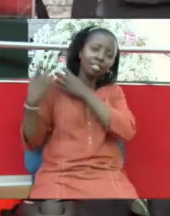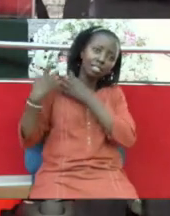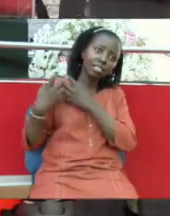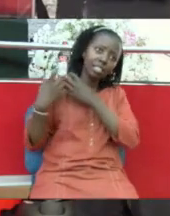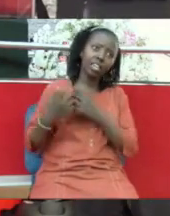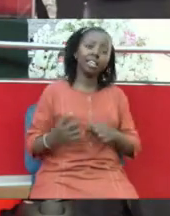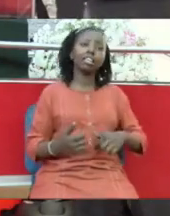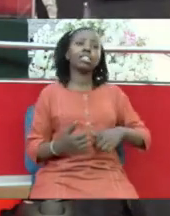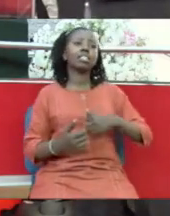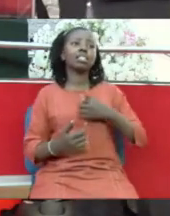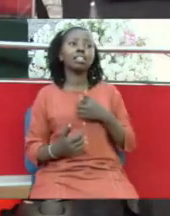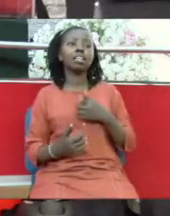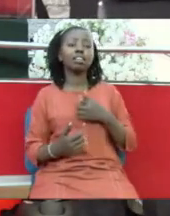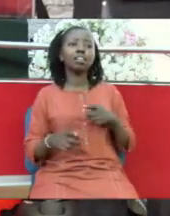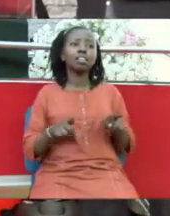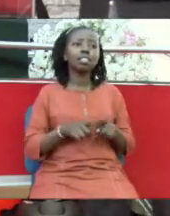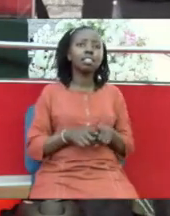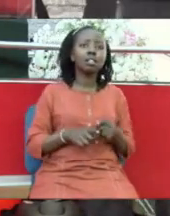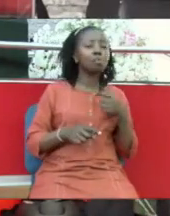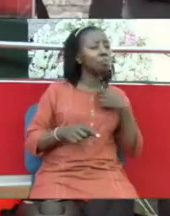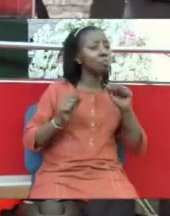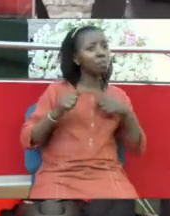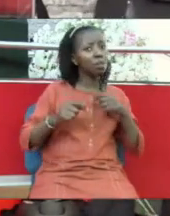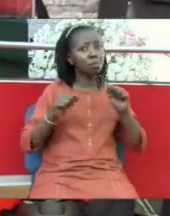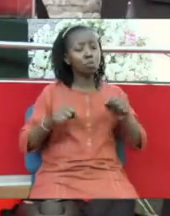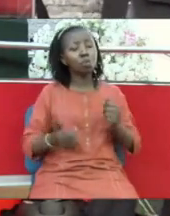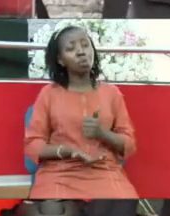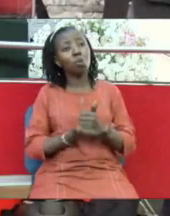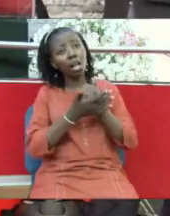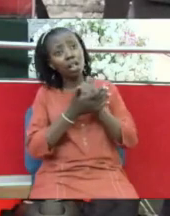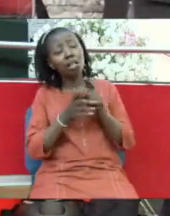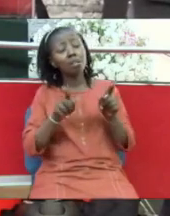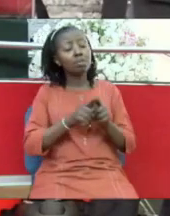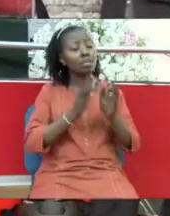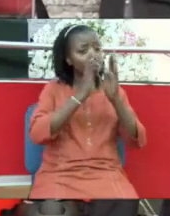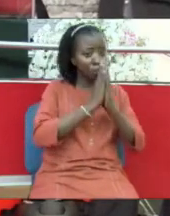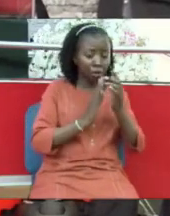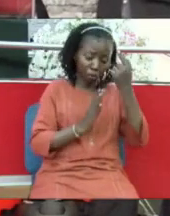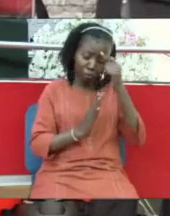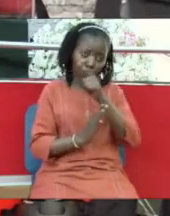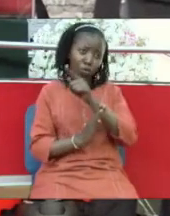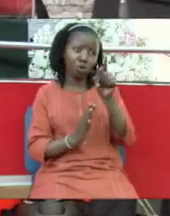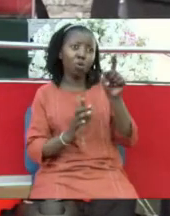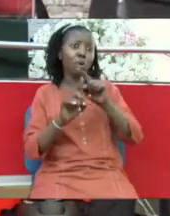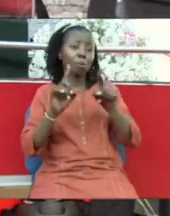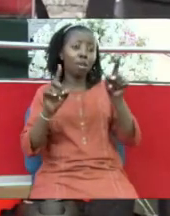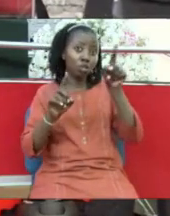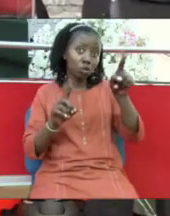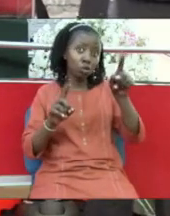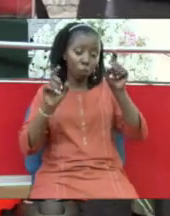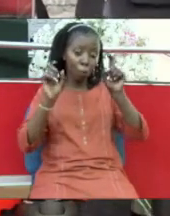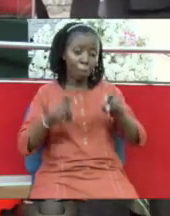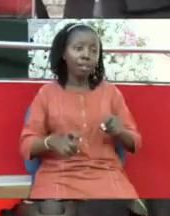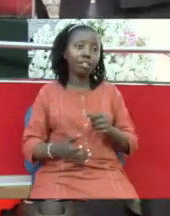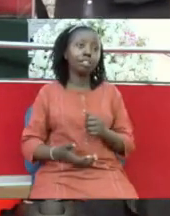I will help you. I will pray with you a bit. But really, if you want to be strong in the Lord, you have to pray yourself